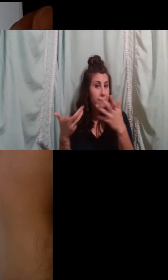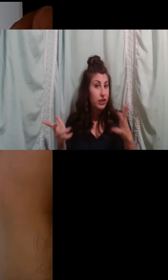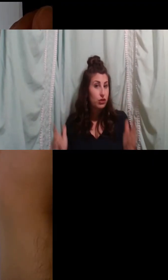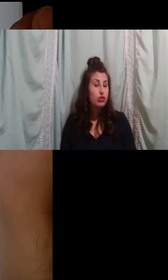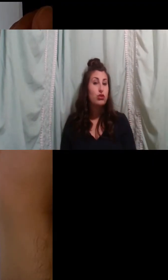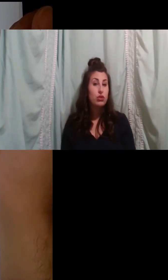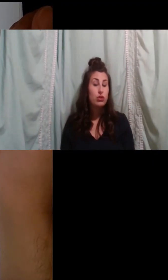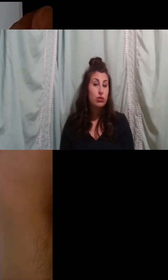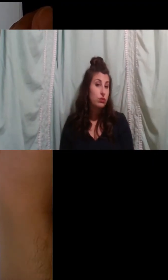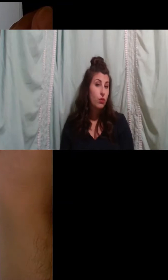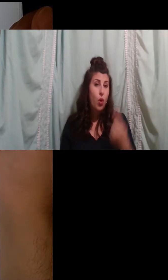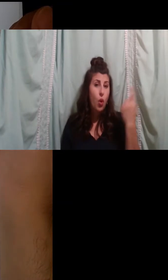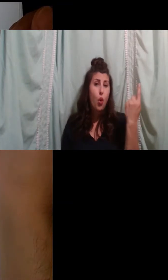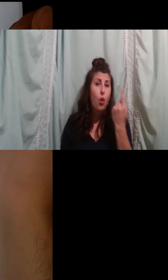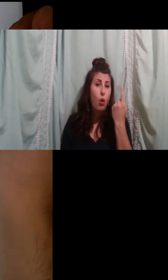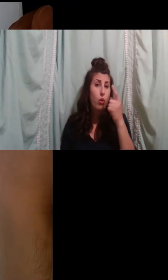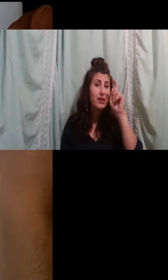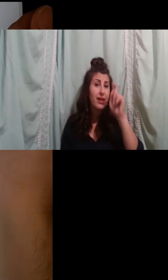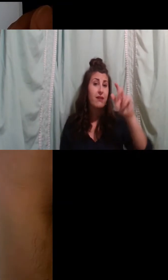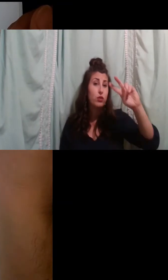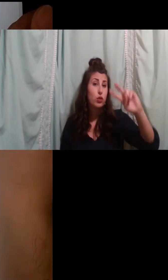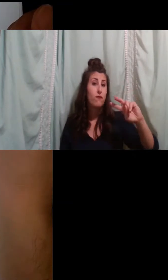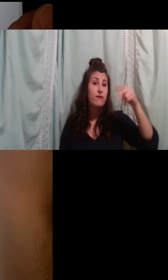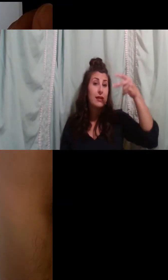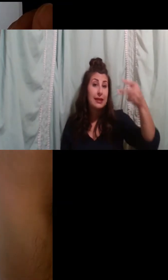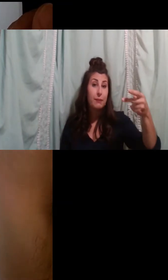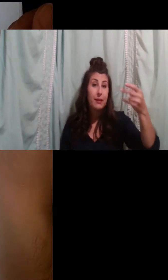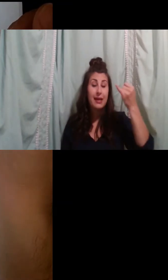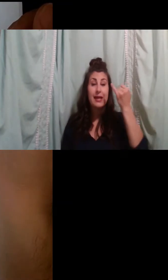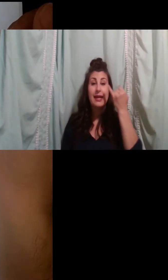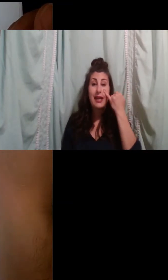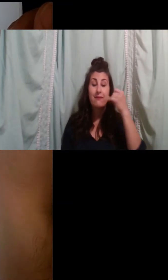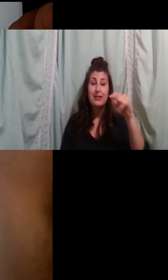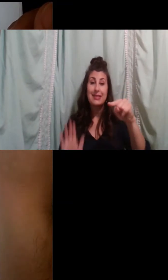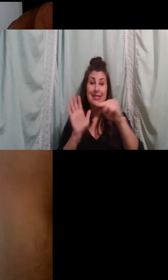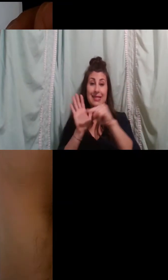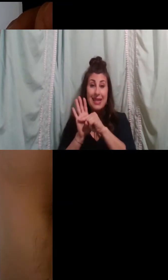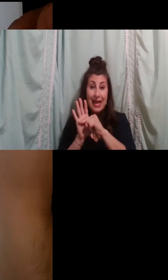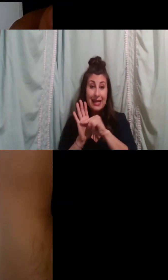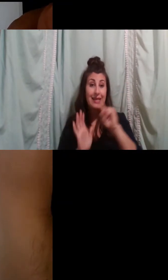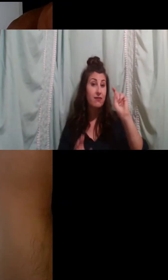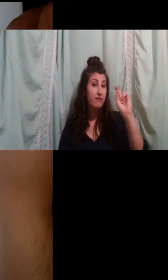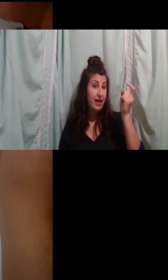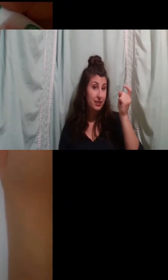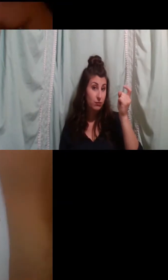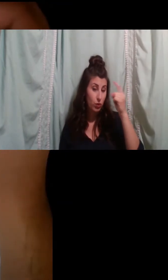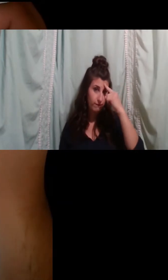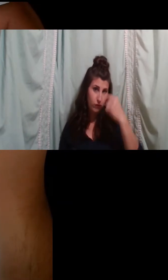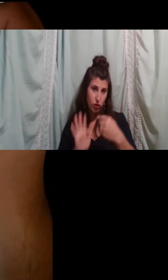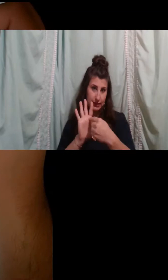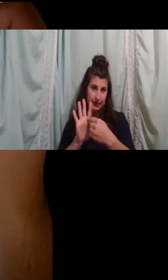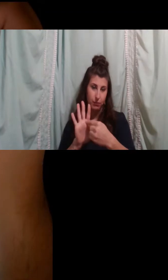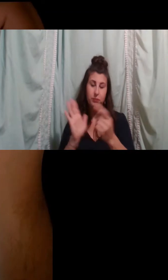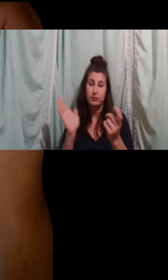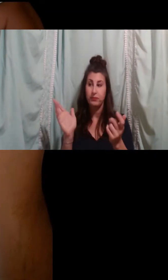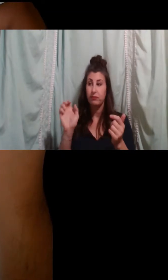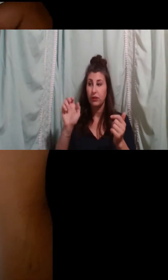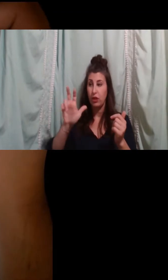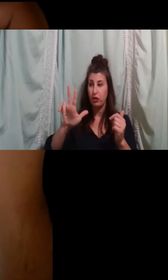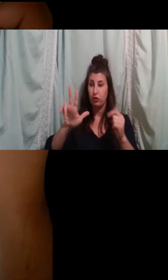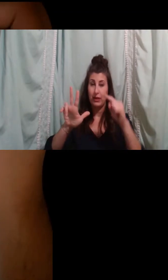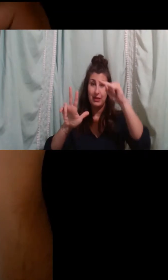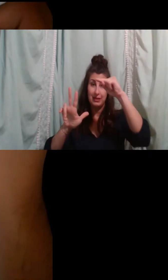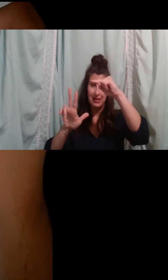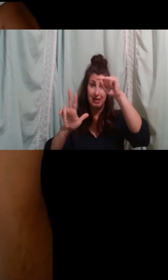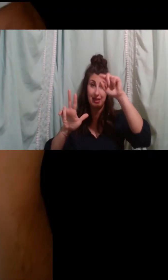It's simplified. You only flip if you have a negative exponent. For instance, if I have